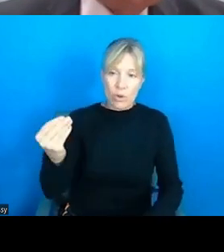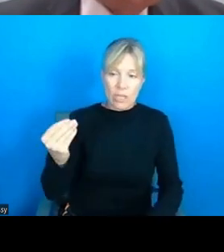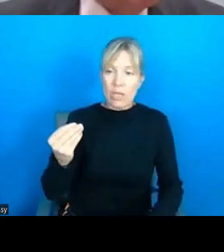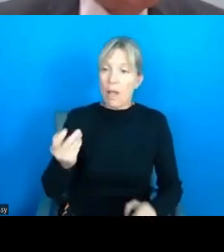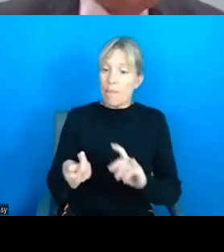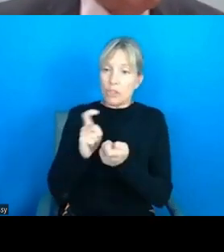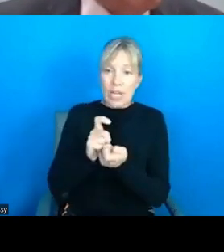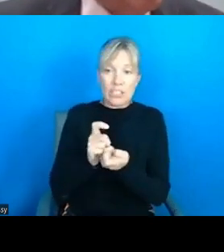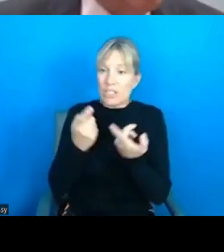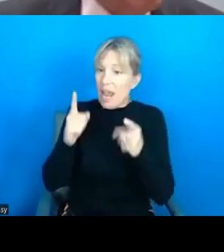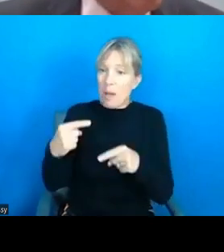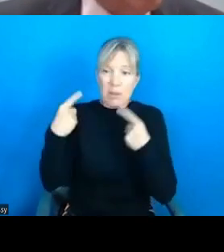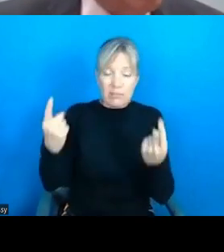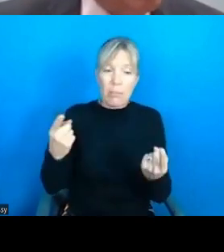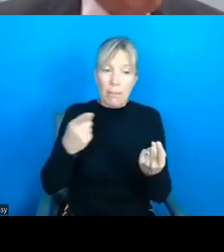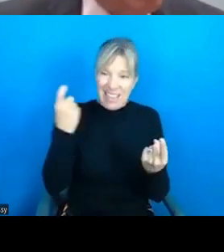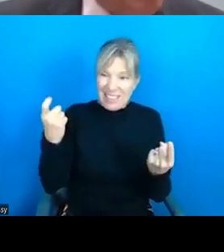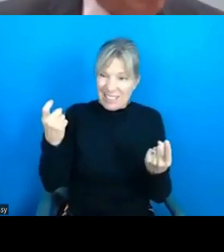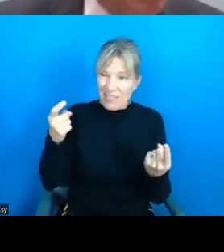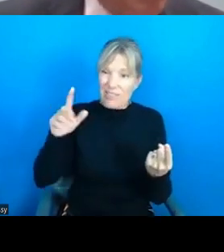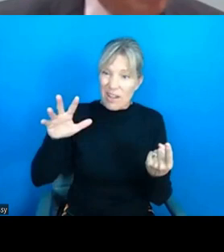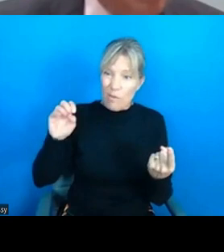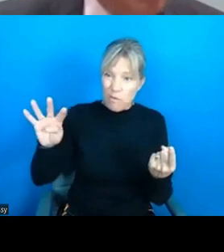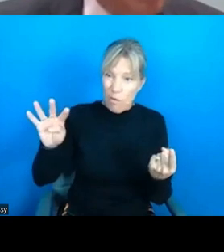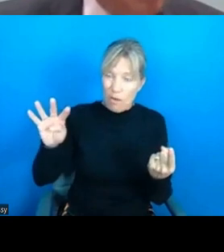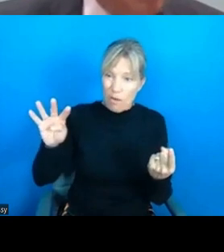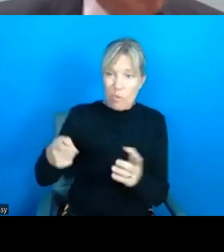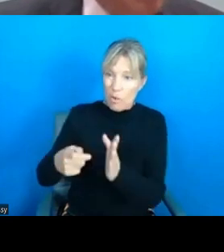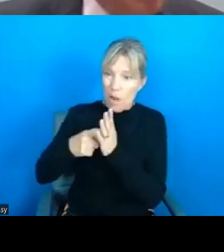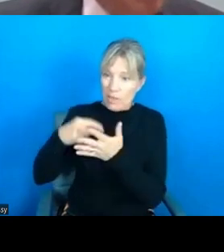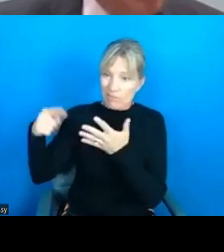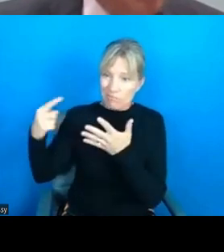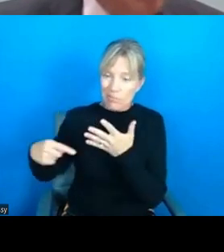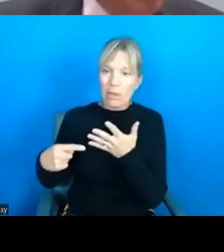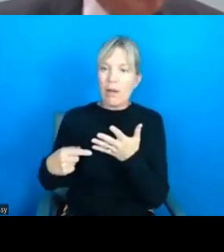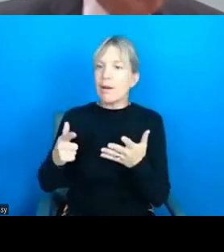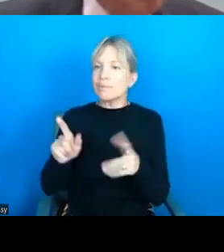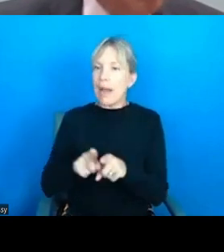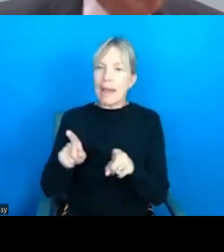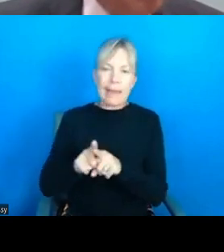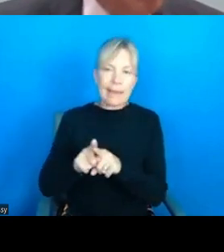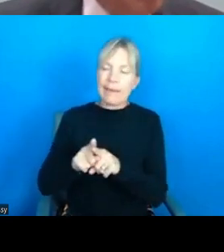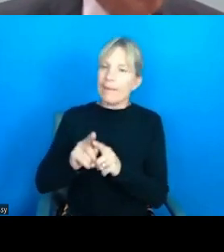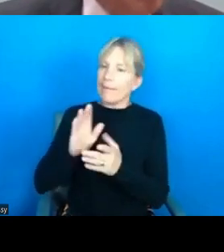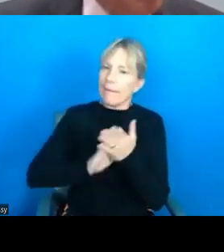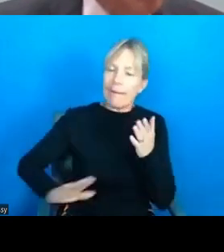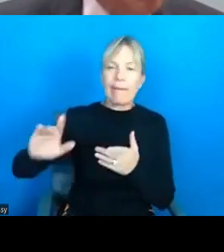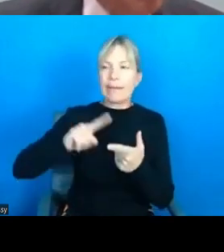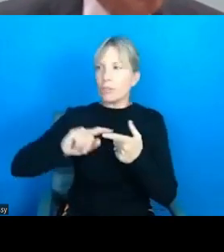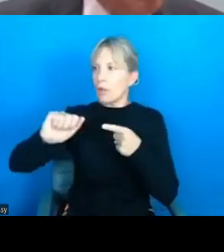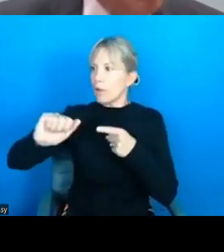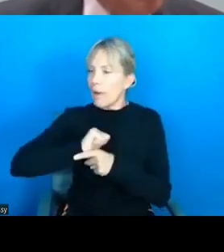the changes that had come about because of 504 requirements like higher education, like access to training